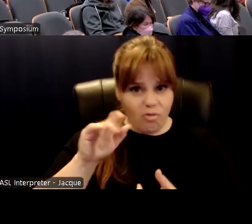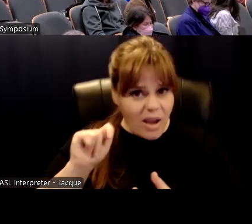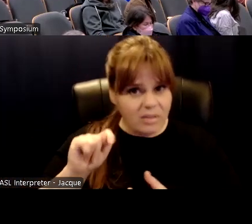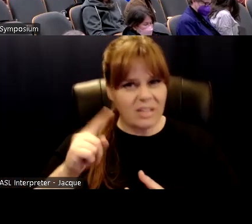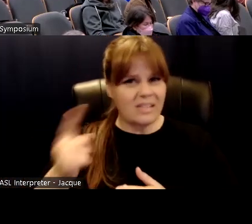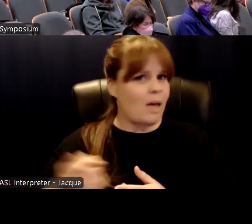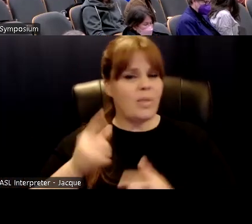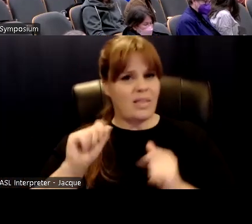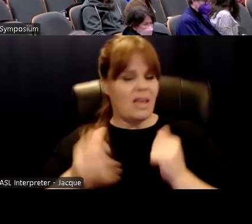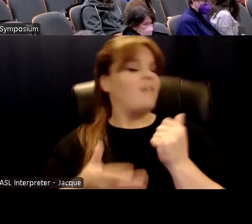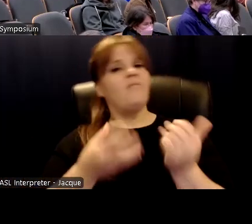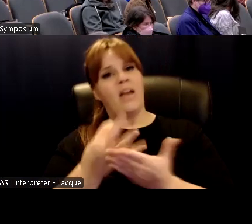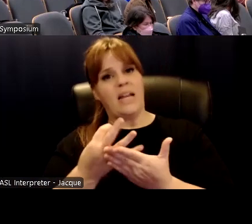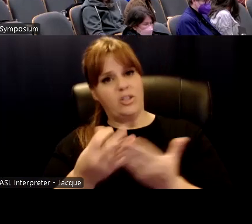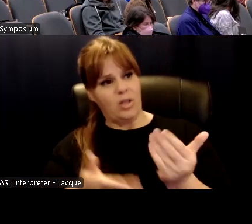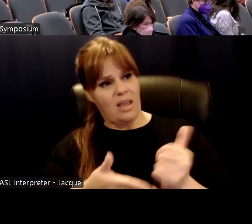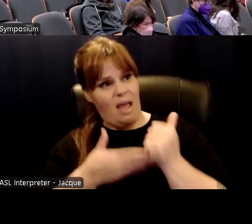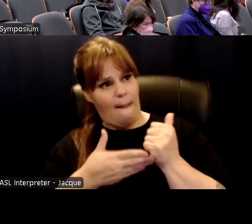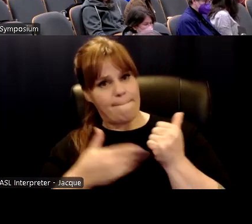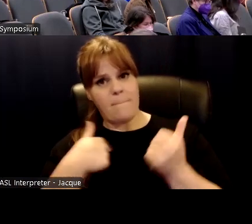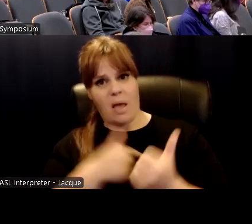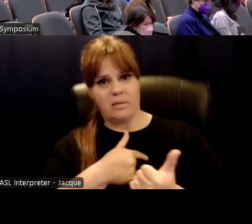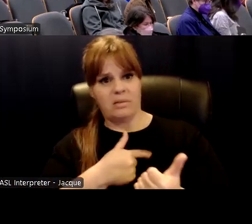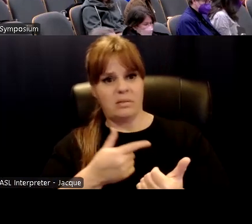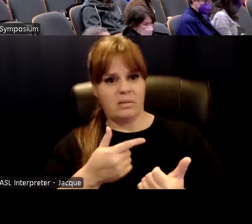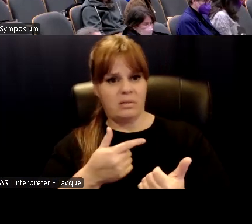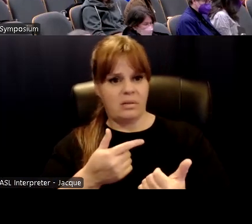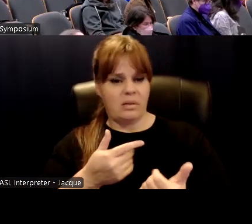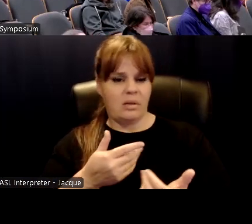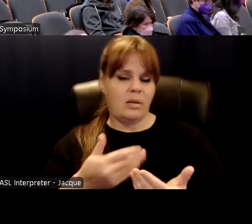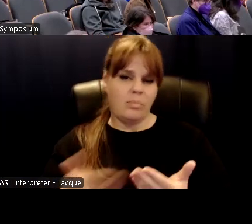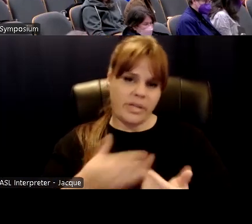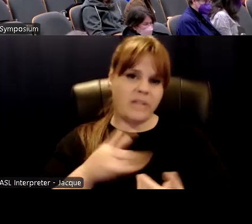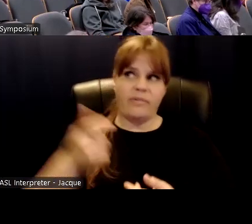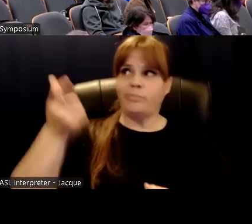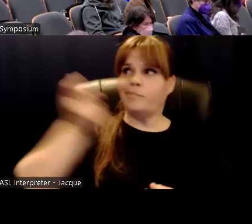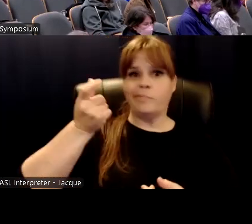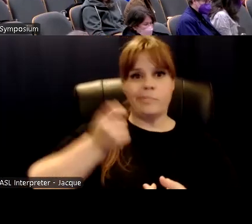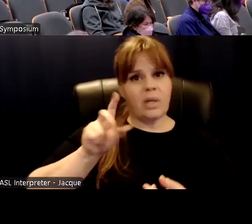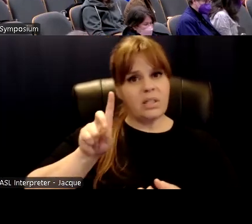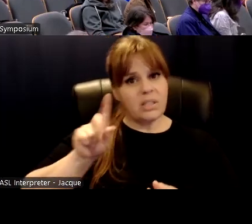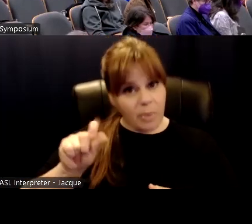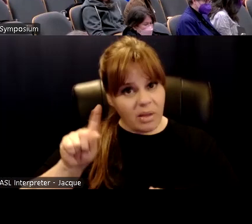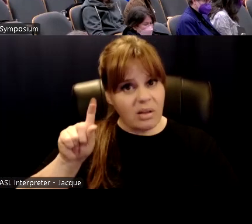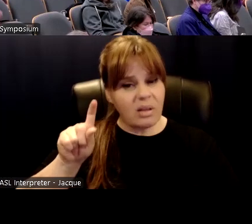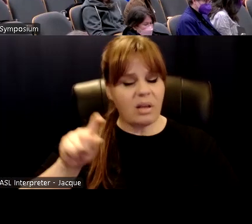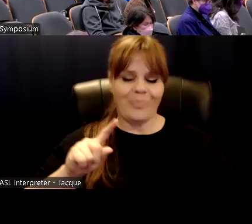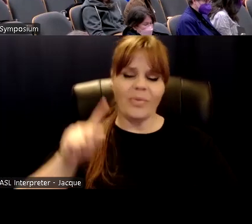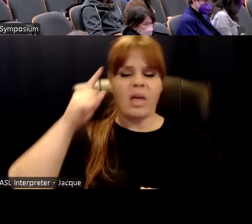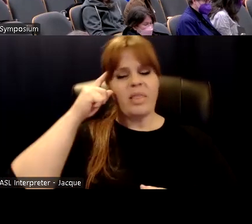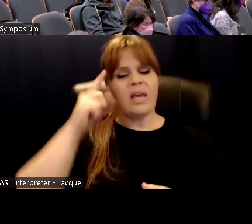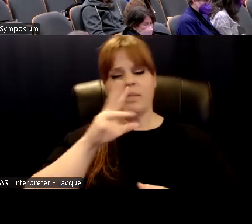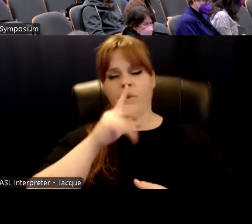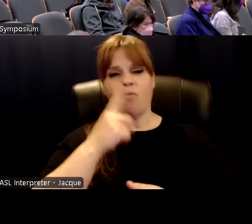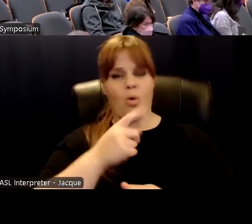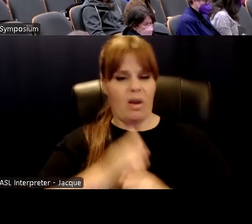can financially help us besides having to go on disability? And I think I speak for everybody that